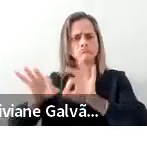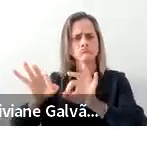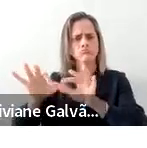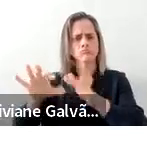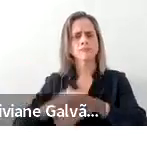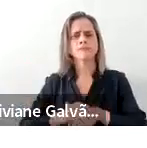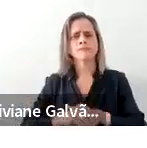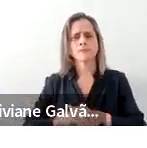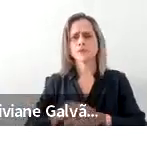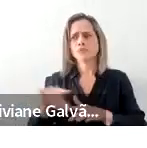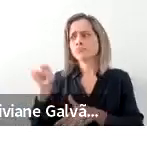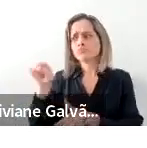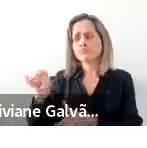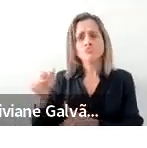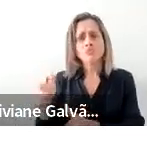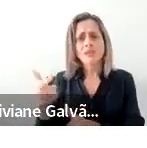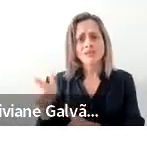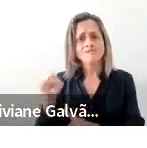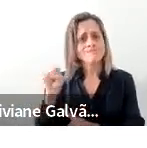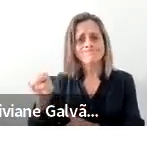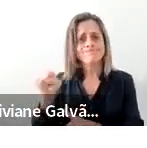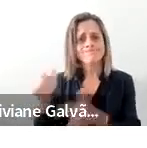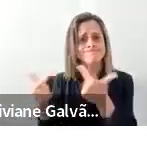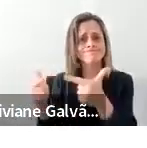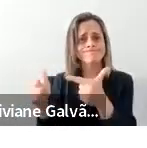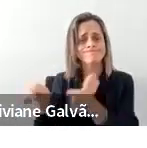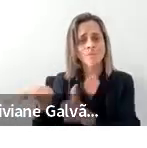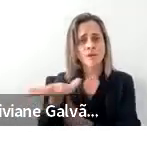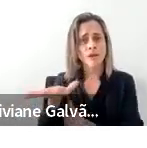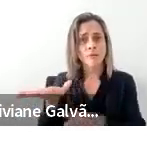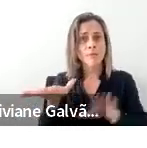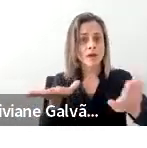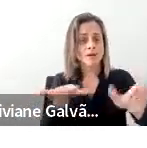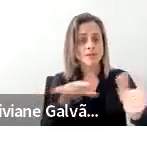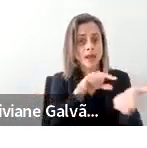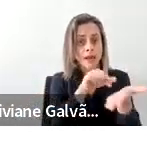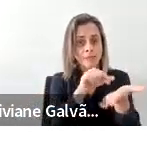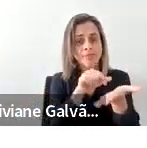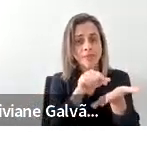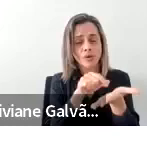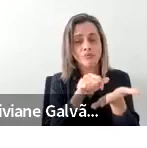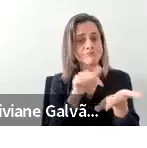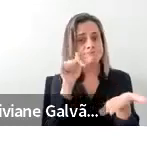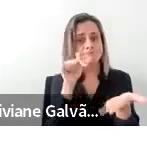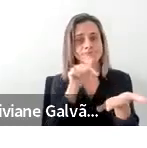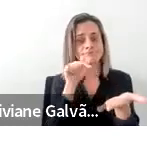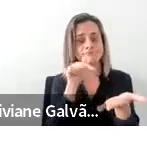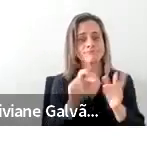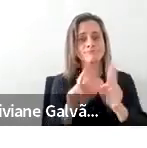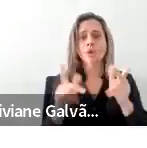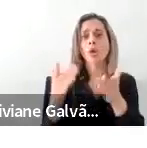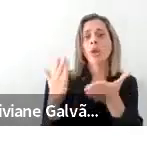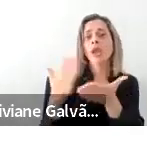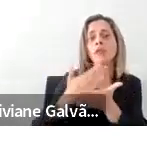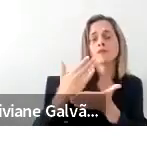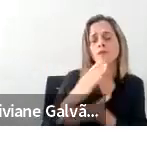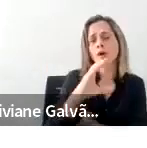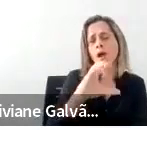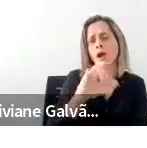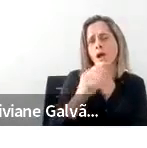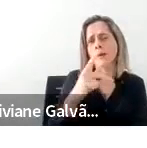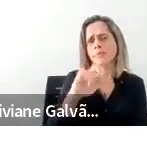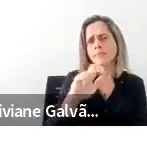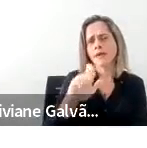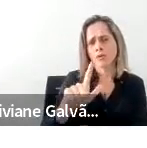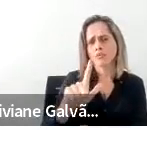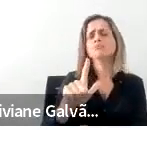In Capital, he takes a fictional example to illustrate. He says, take Robinson Crusoe on his